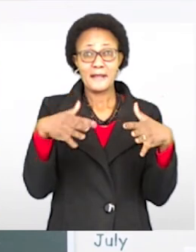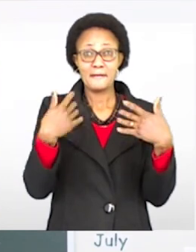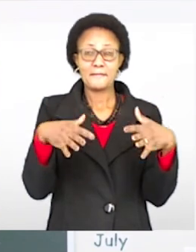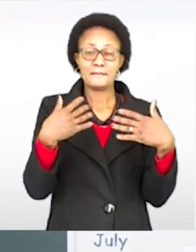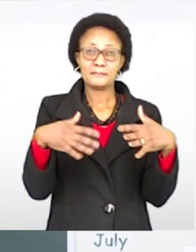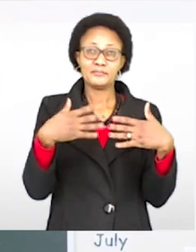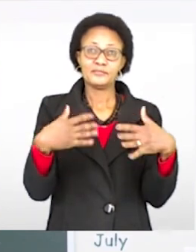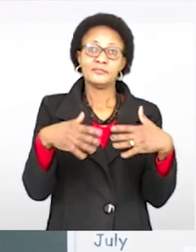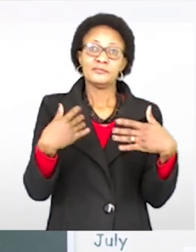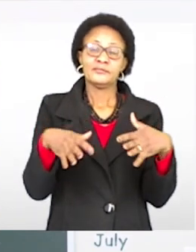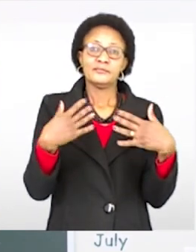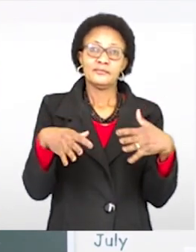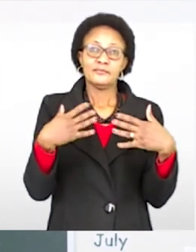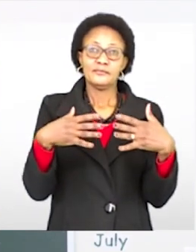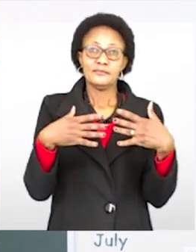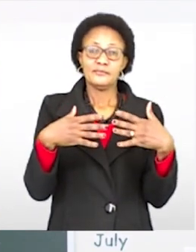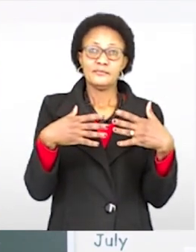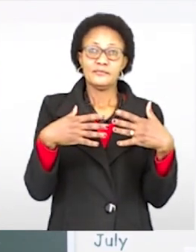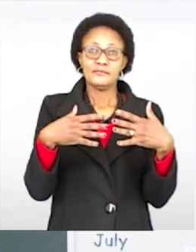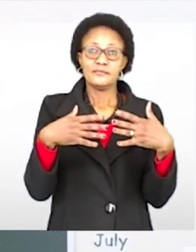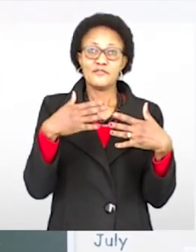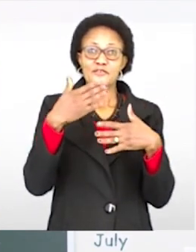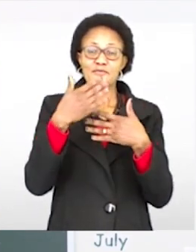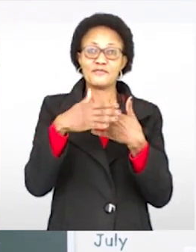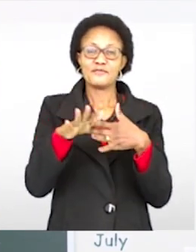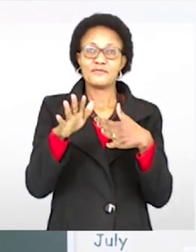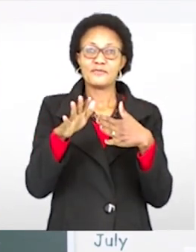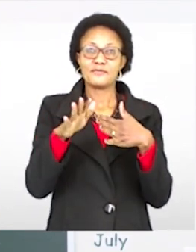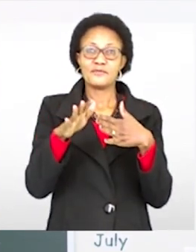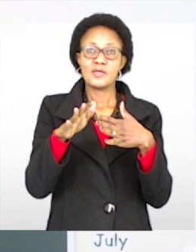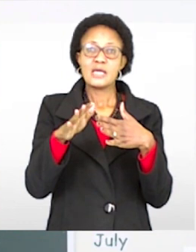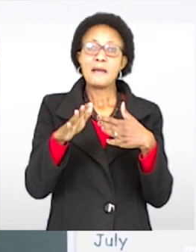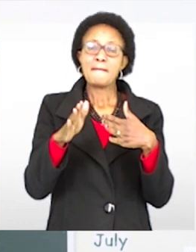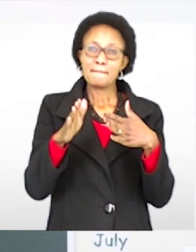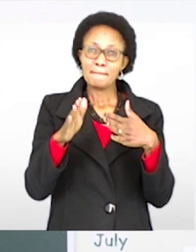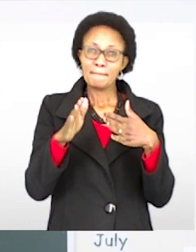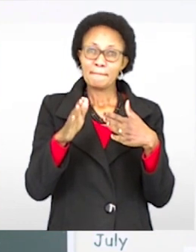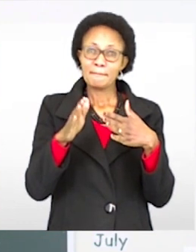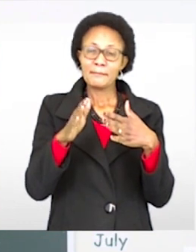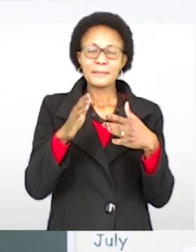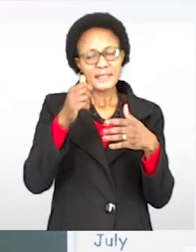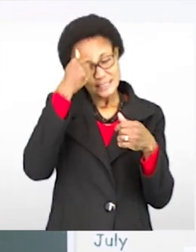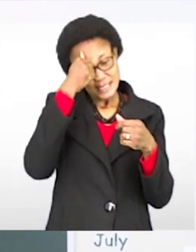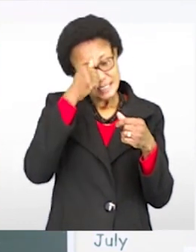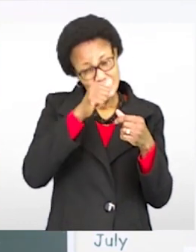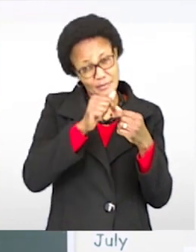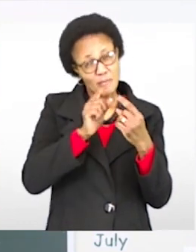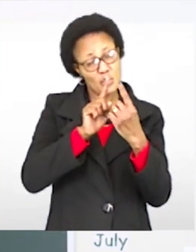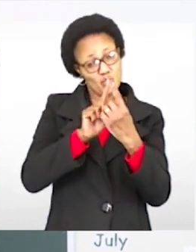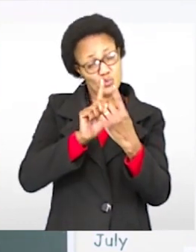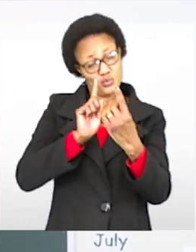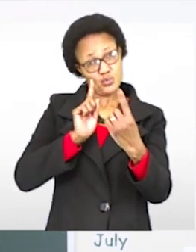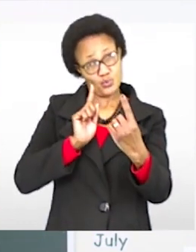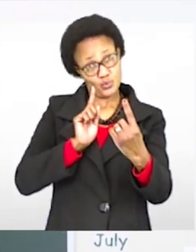bit. And then after that, I would like to encourage you to check your social distancing. So we